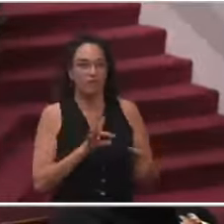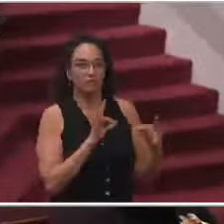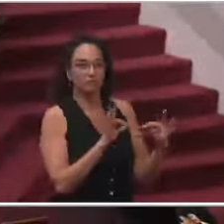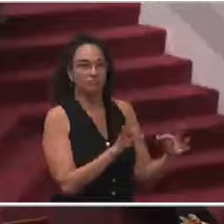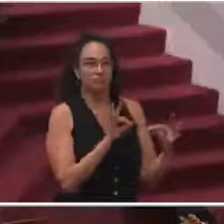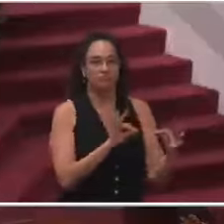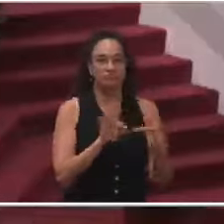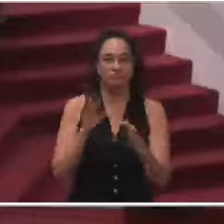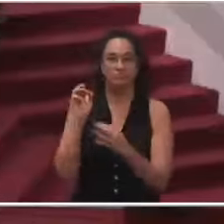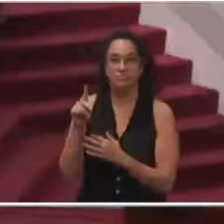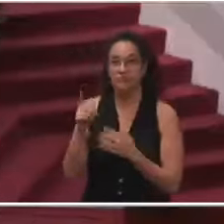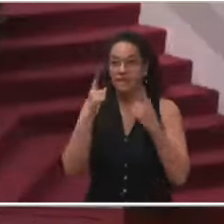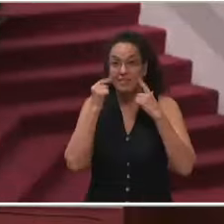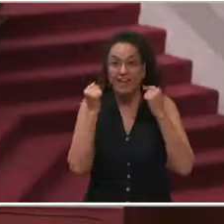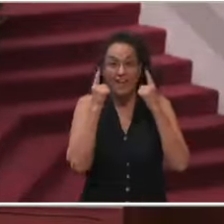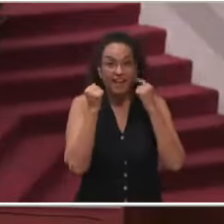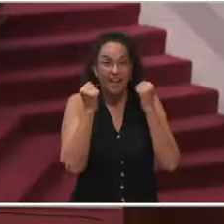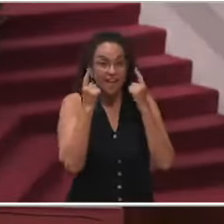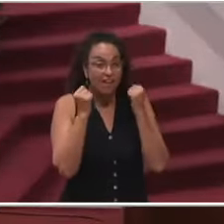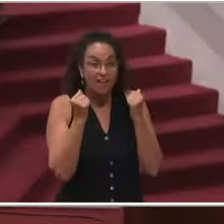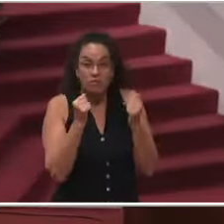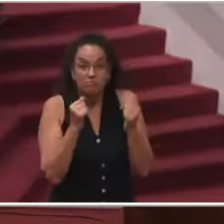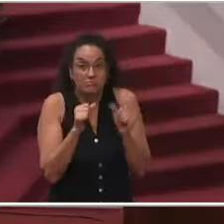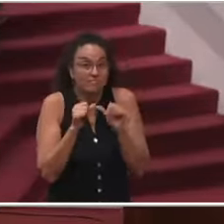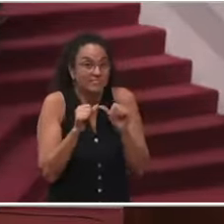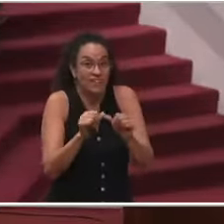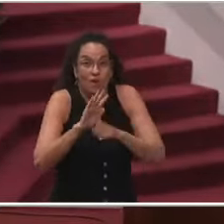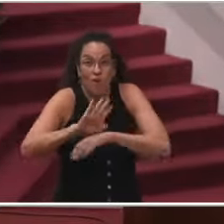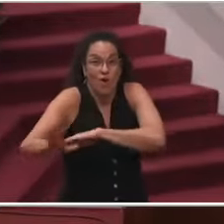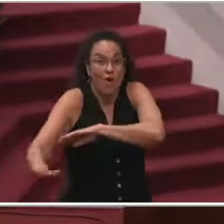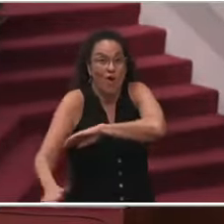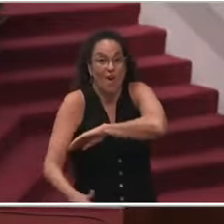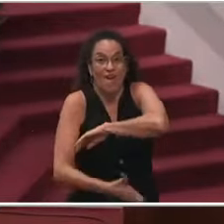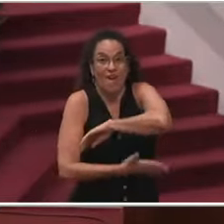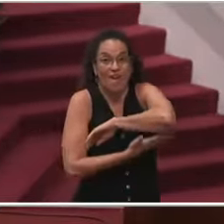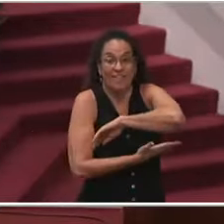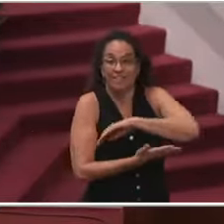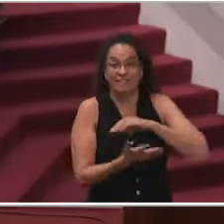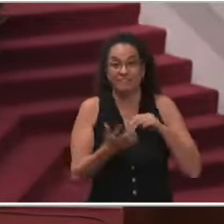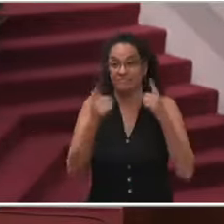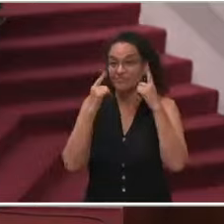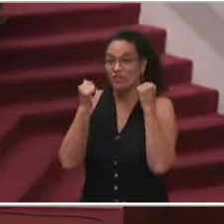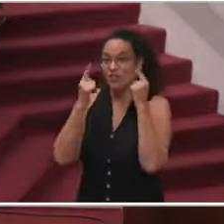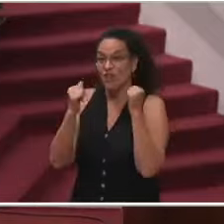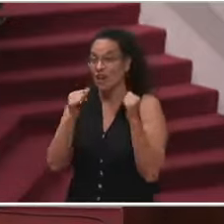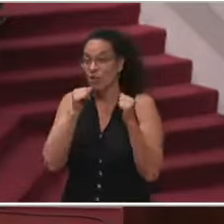Keep the faith.